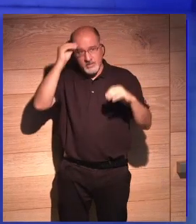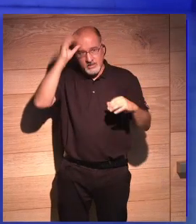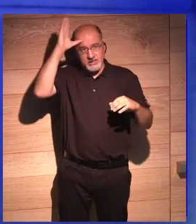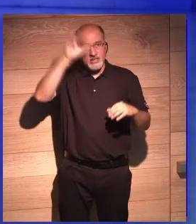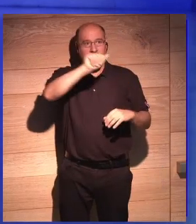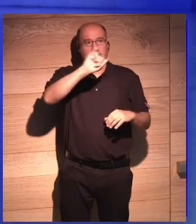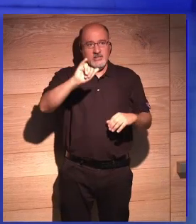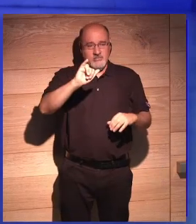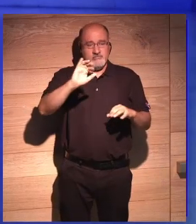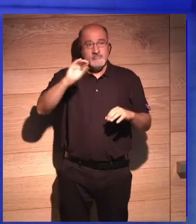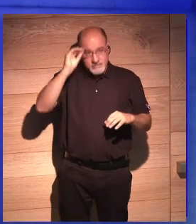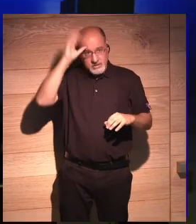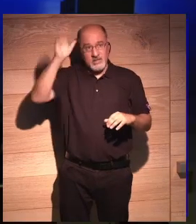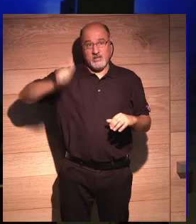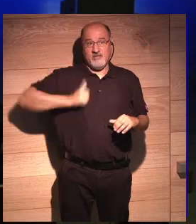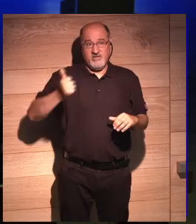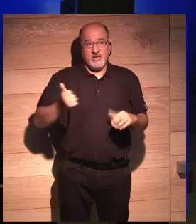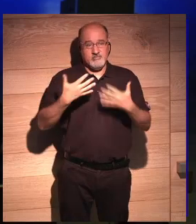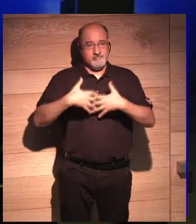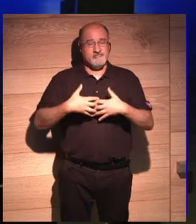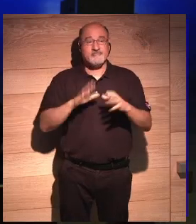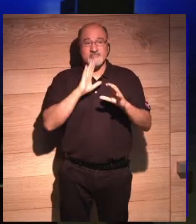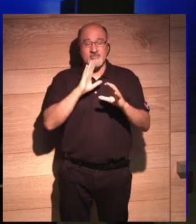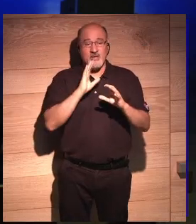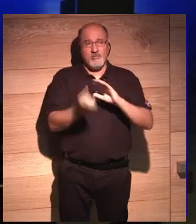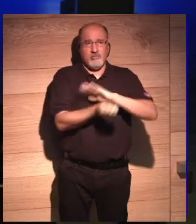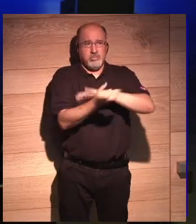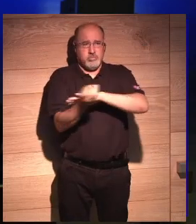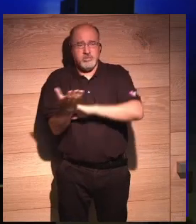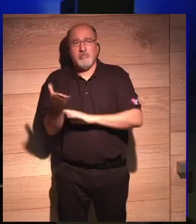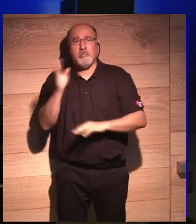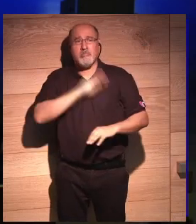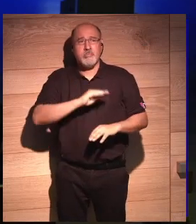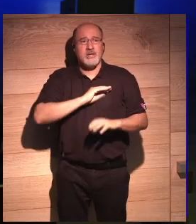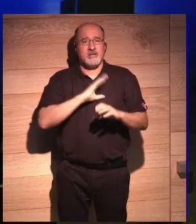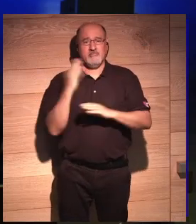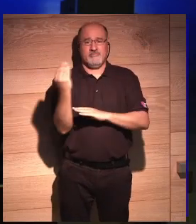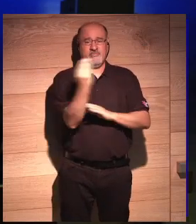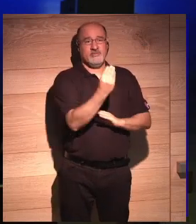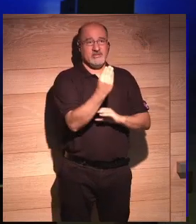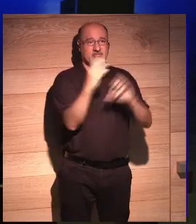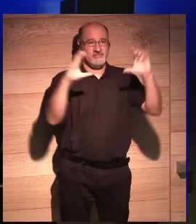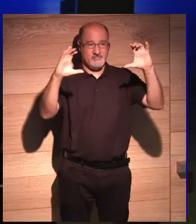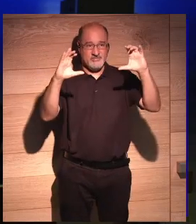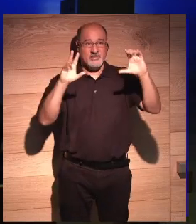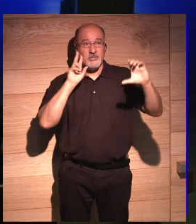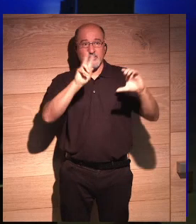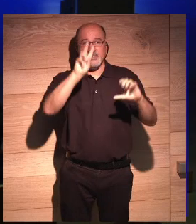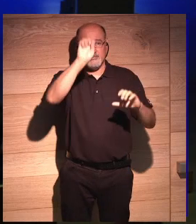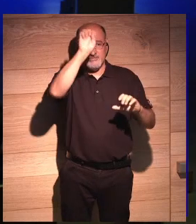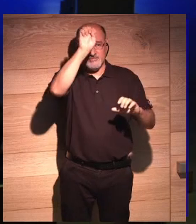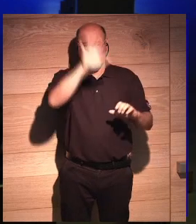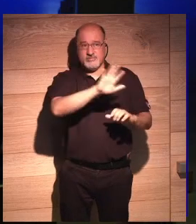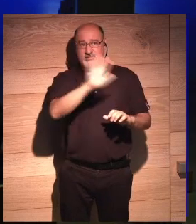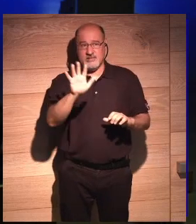And we've created lots of different VR pieces. And as you saw from the showreel, we did